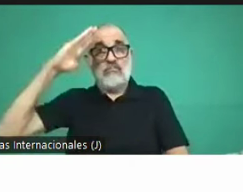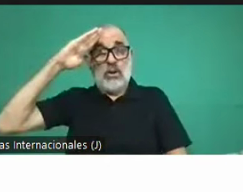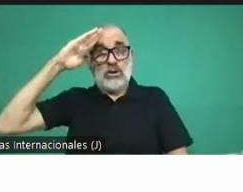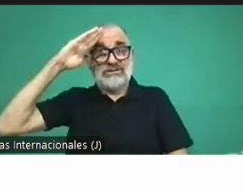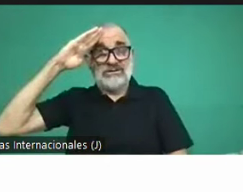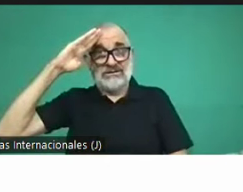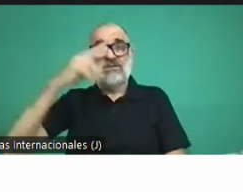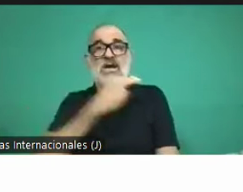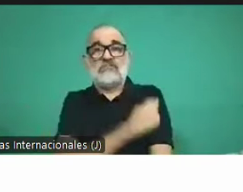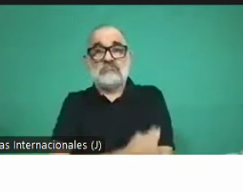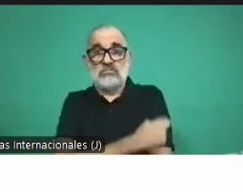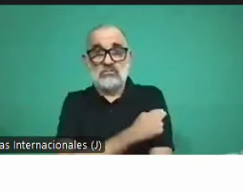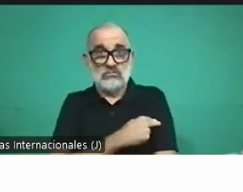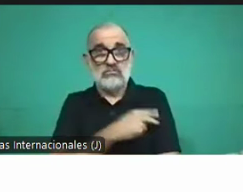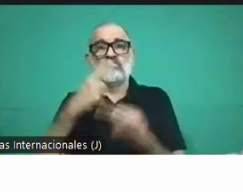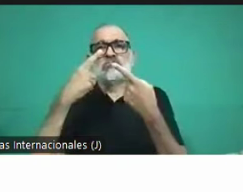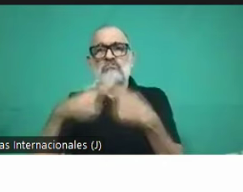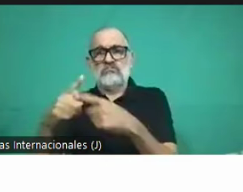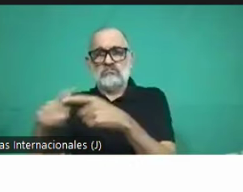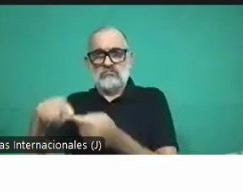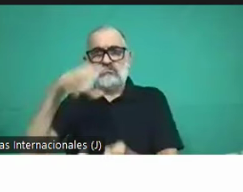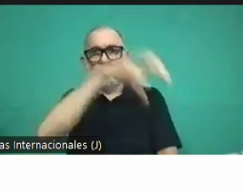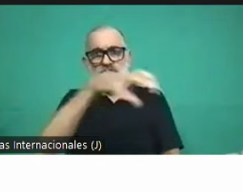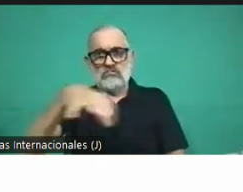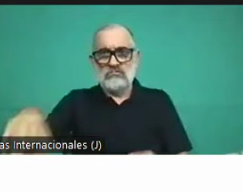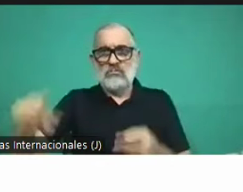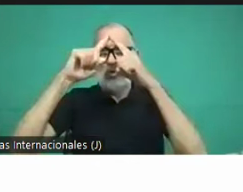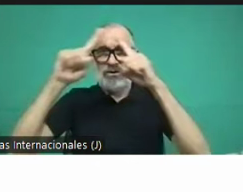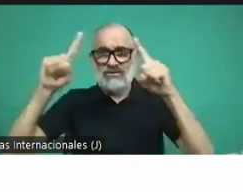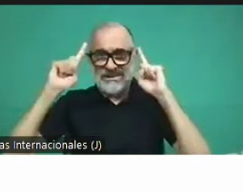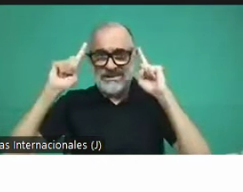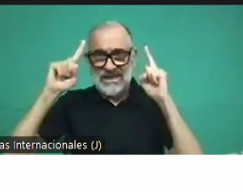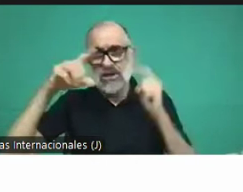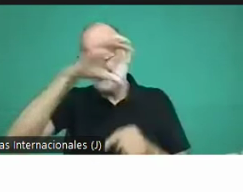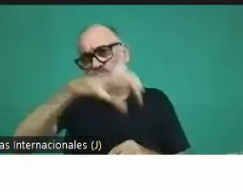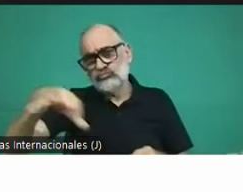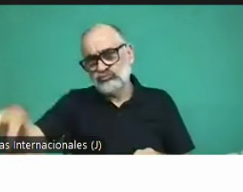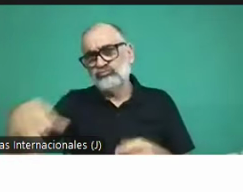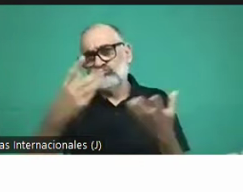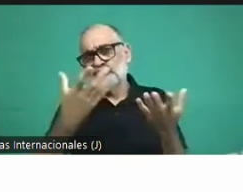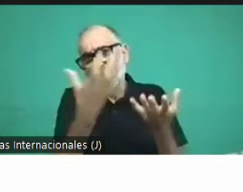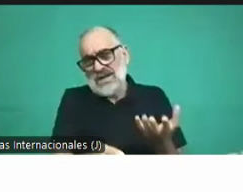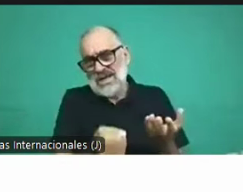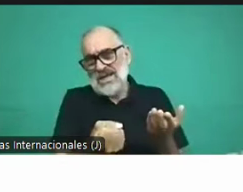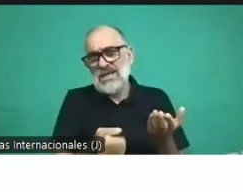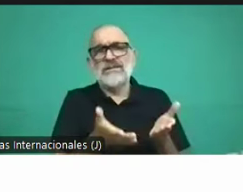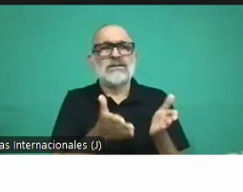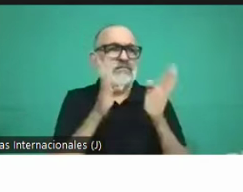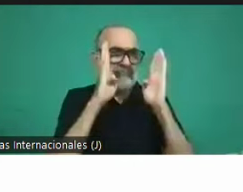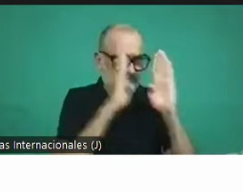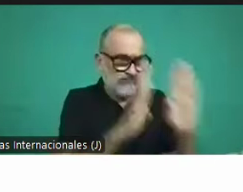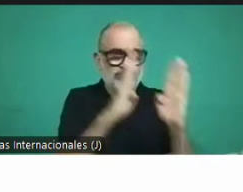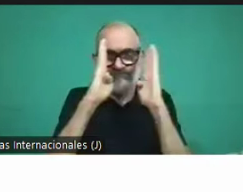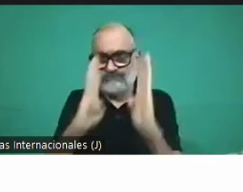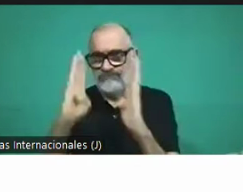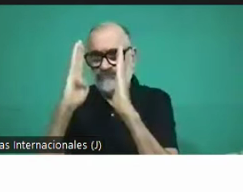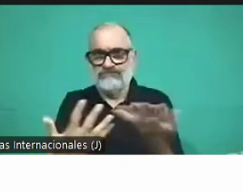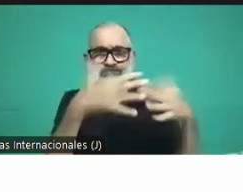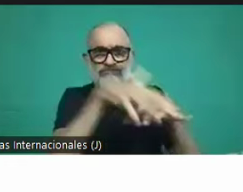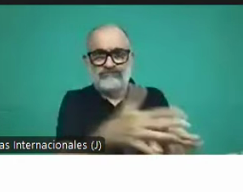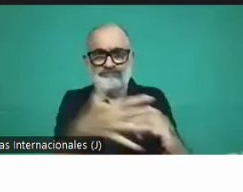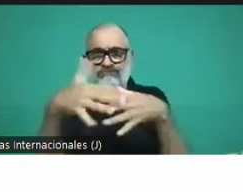clinics, Universitario. which is the one for Y por otro lado, universities. los prestadores And on the privados other y hand, federales y los private and federal parciales que ends, and also the funcionan partial ones en that